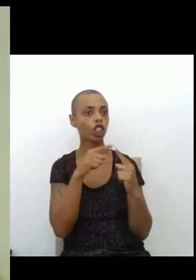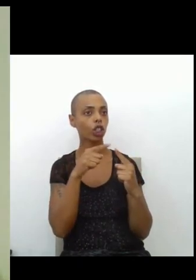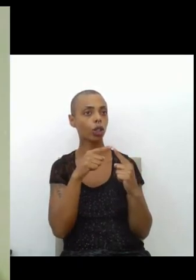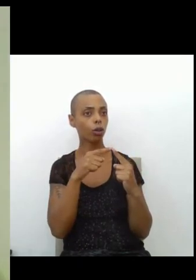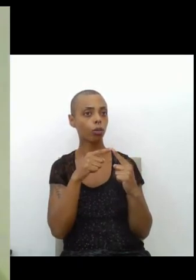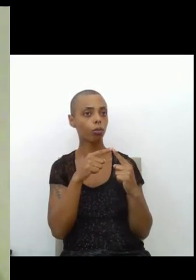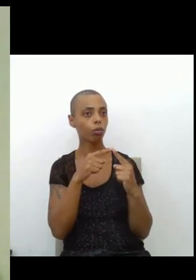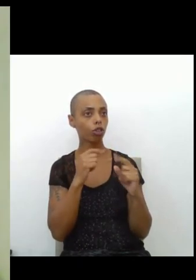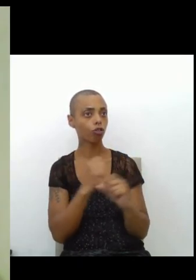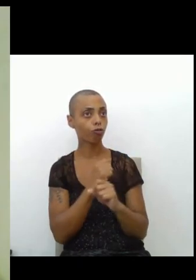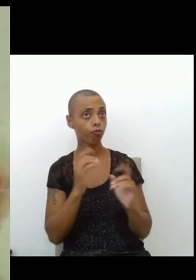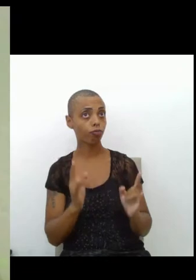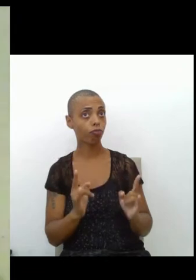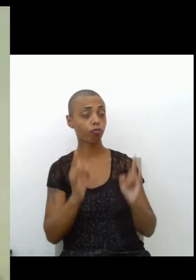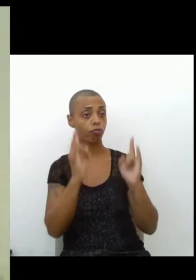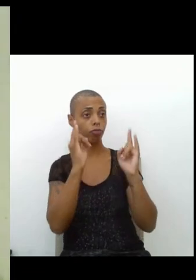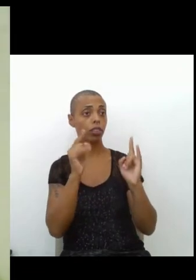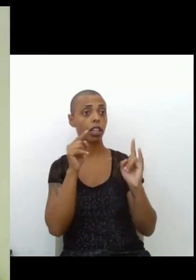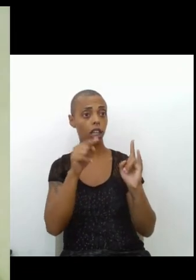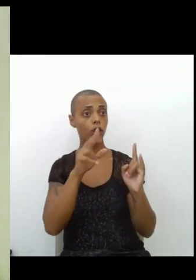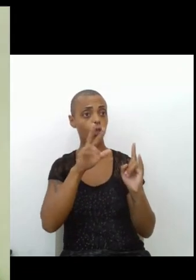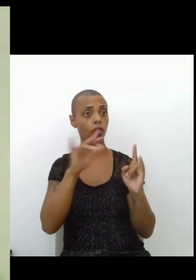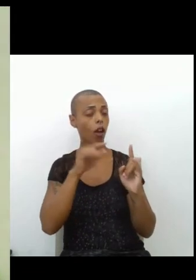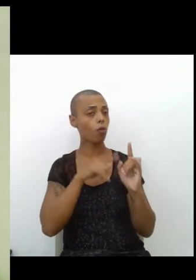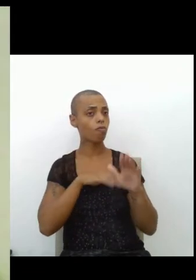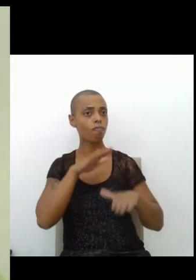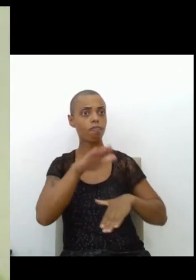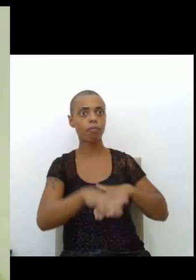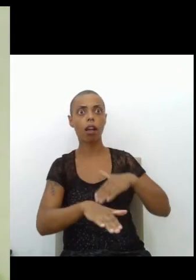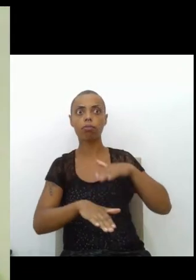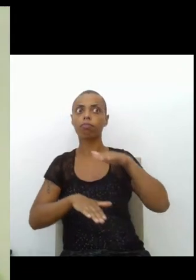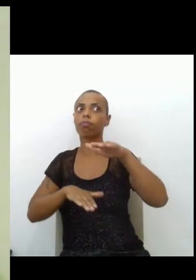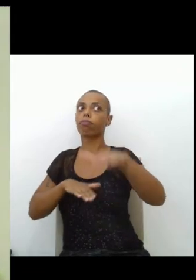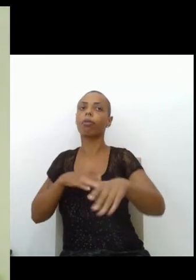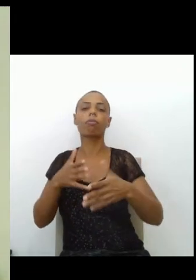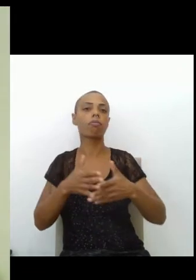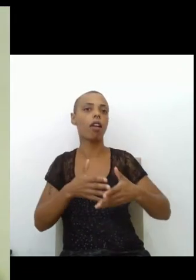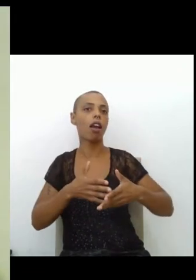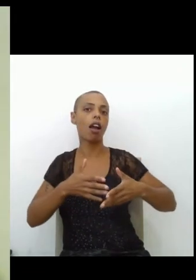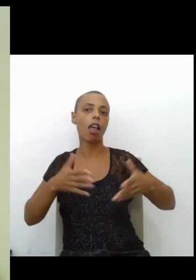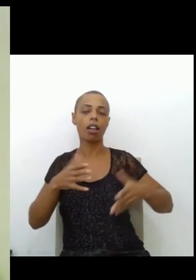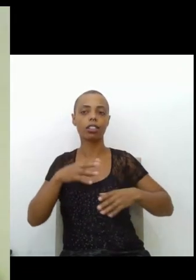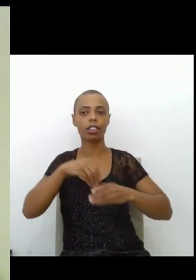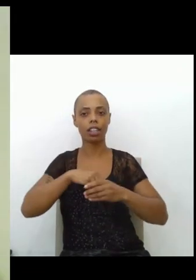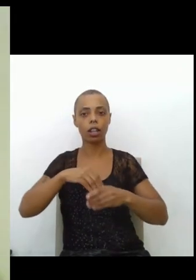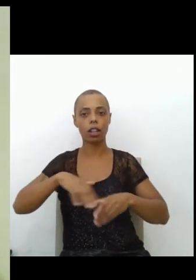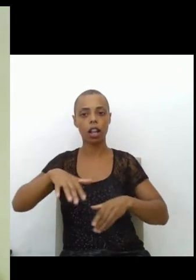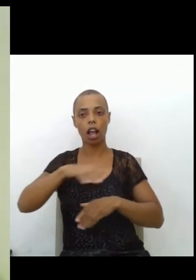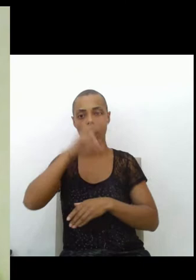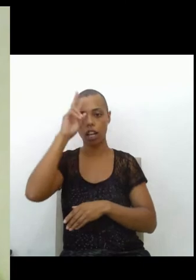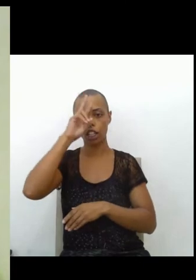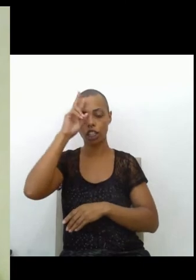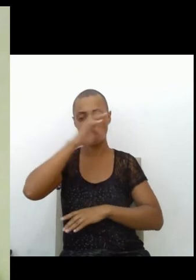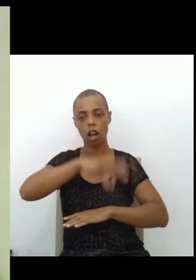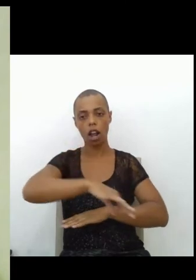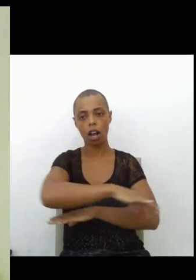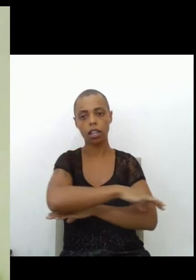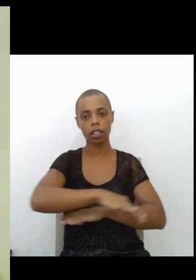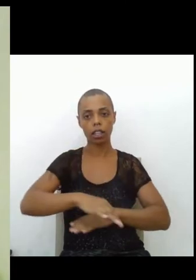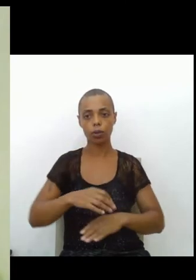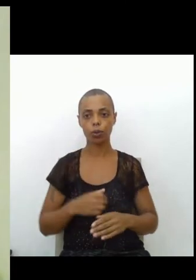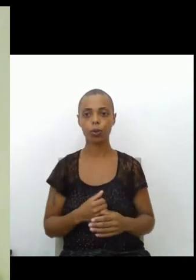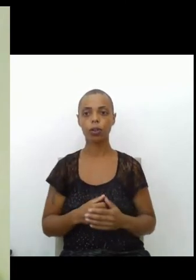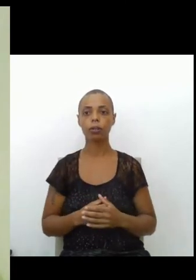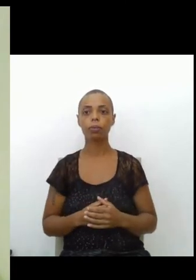yeah this icon was built so it's it's part of the history to look after the lives of the